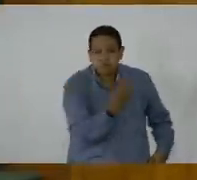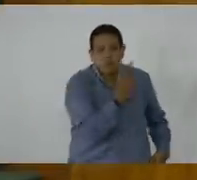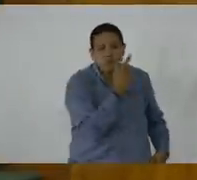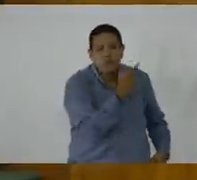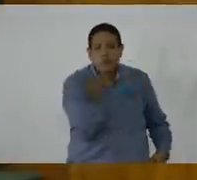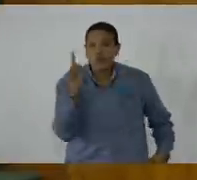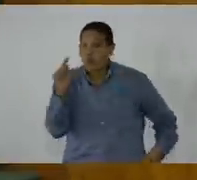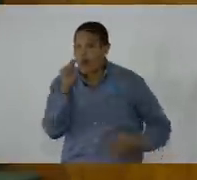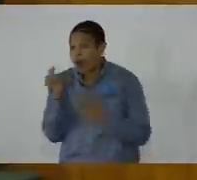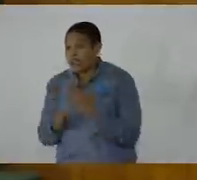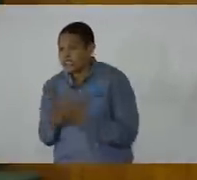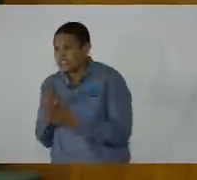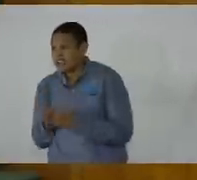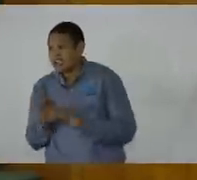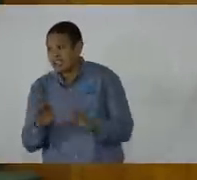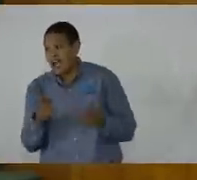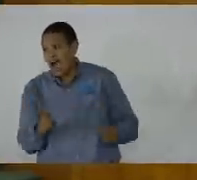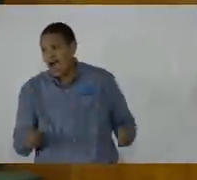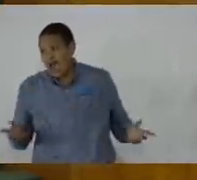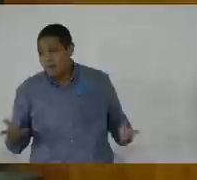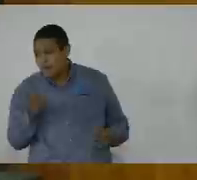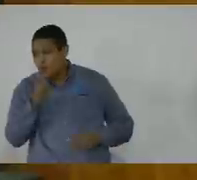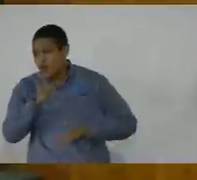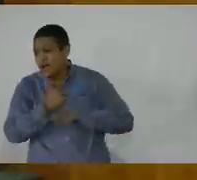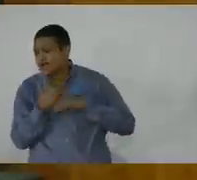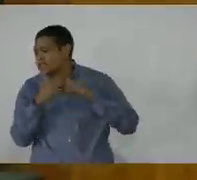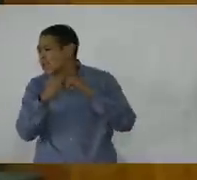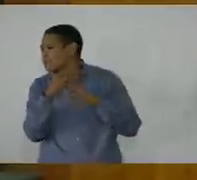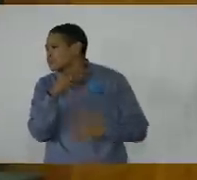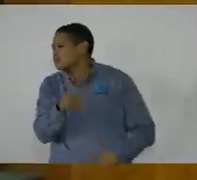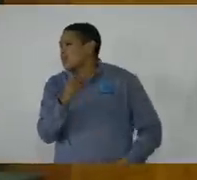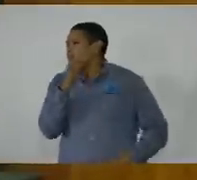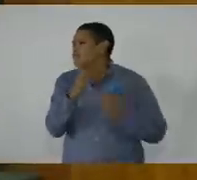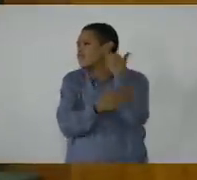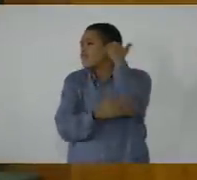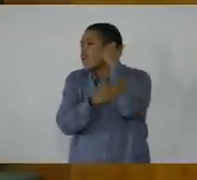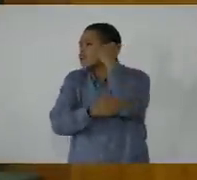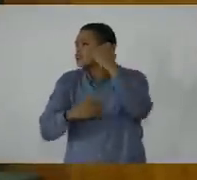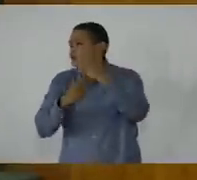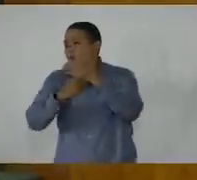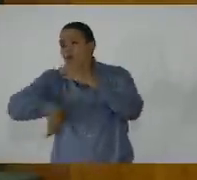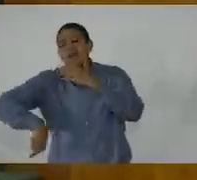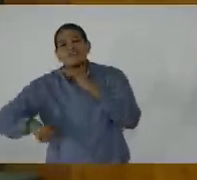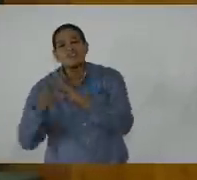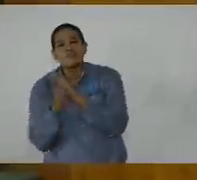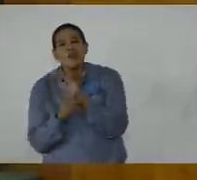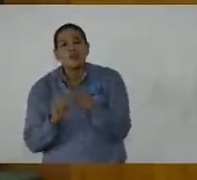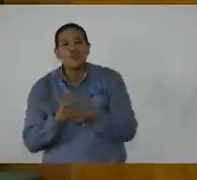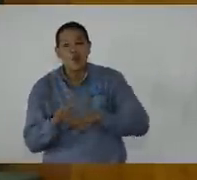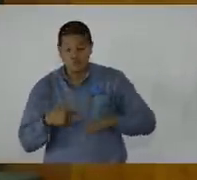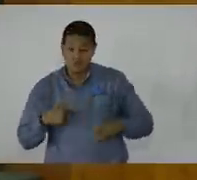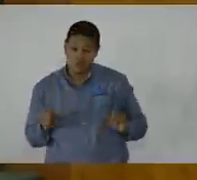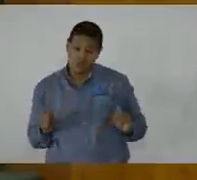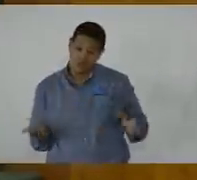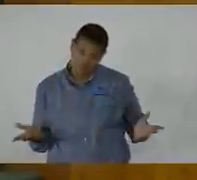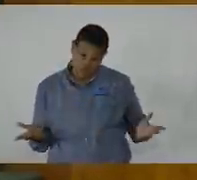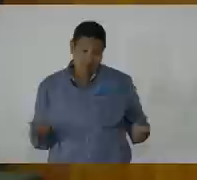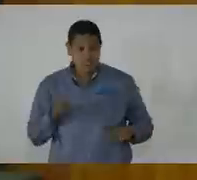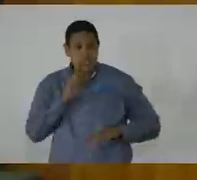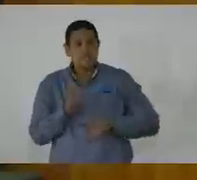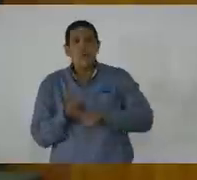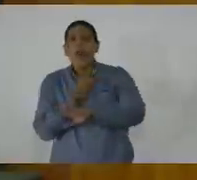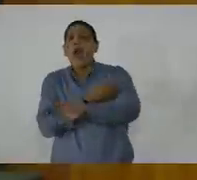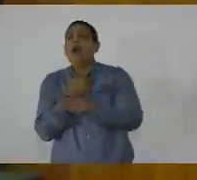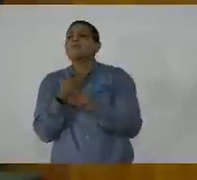such initiative, Madam Speaker, is the establishment of the National Quality Policy Council, which I chair, to